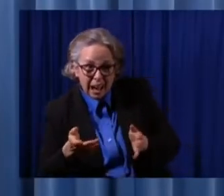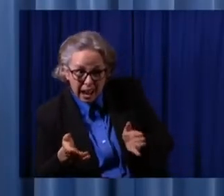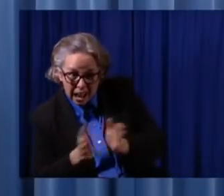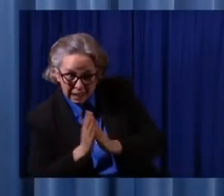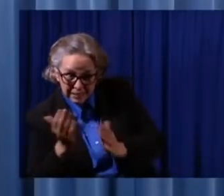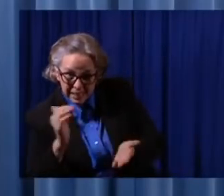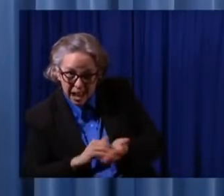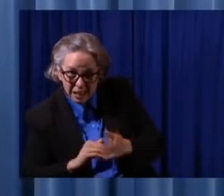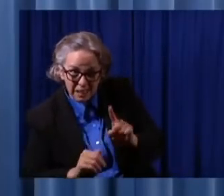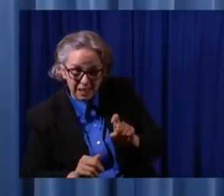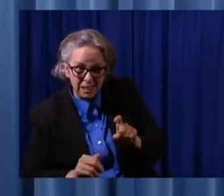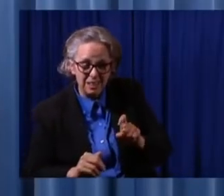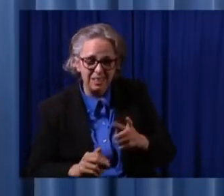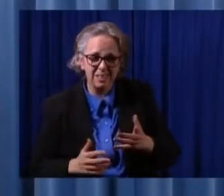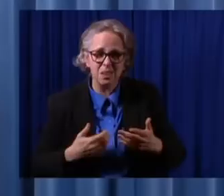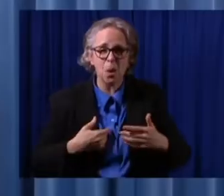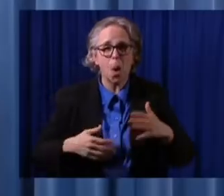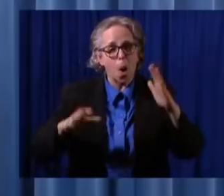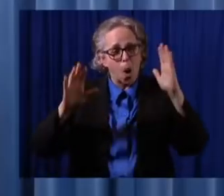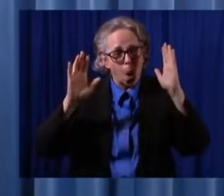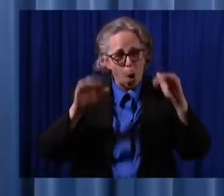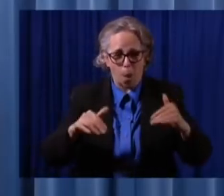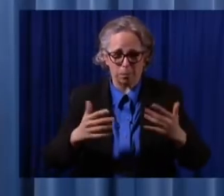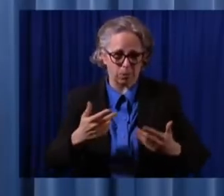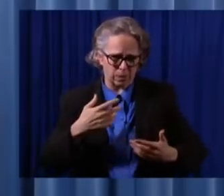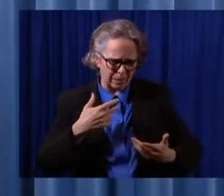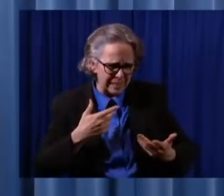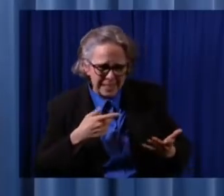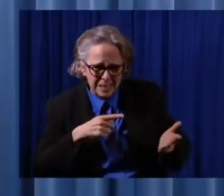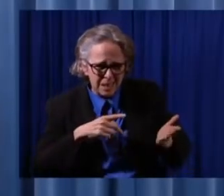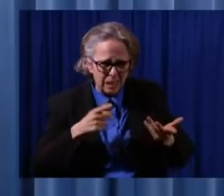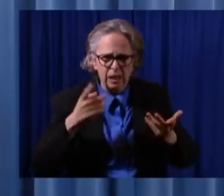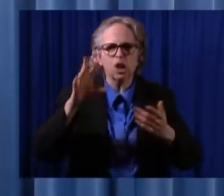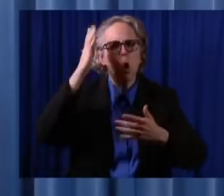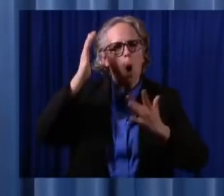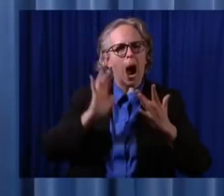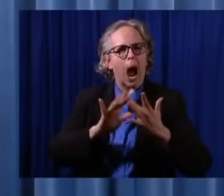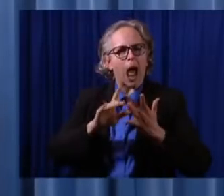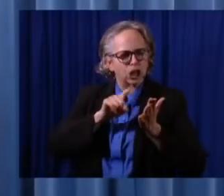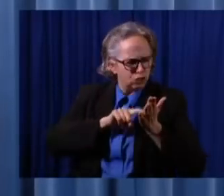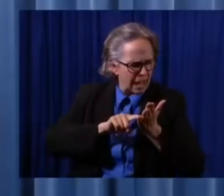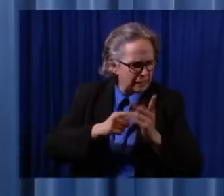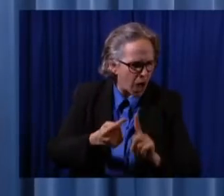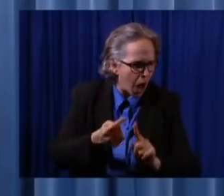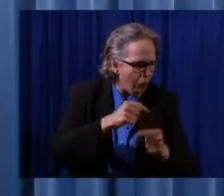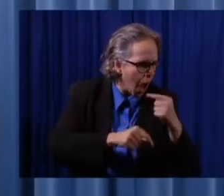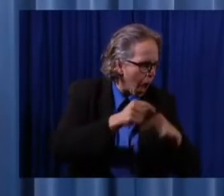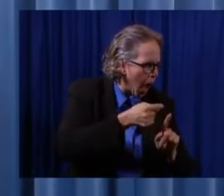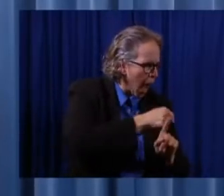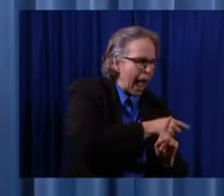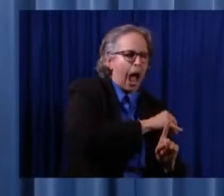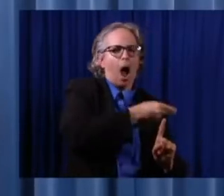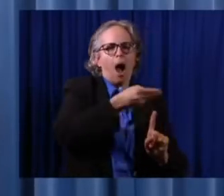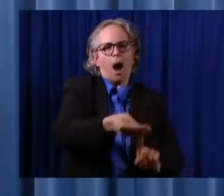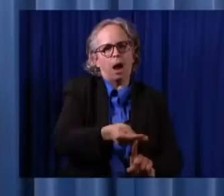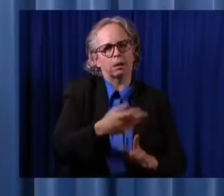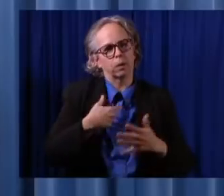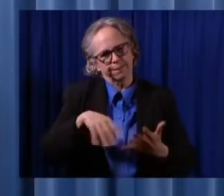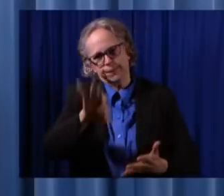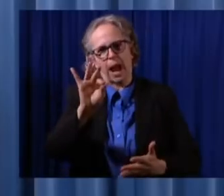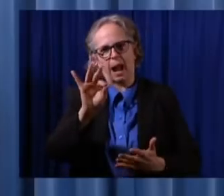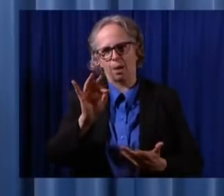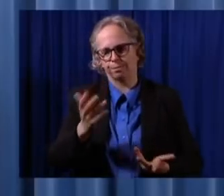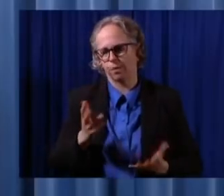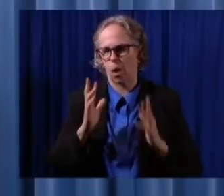one way or the other if we can link that or do see any linkage at all. Thank you. We know.